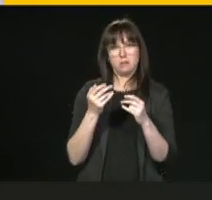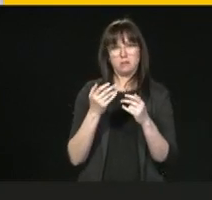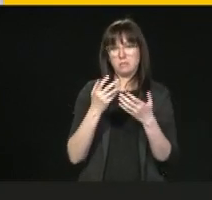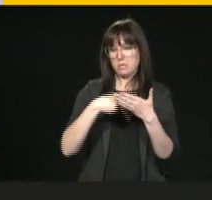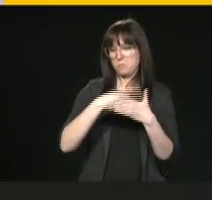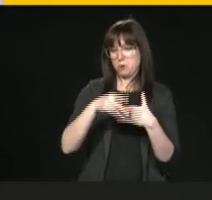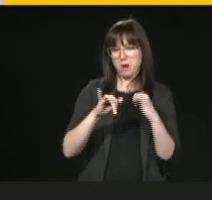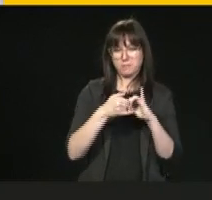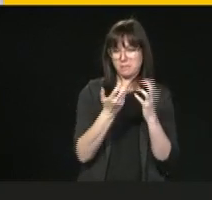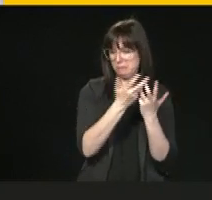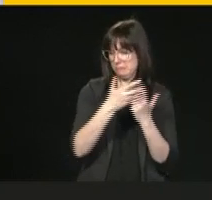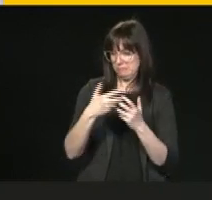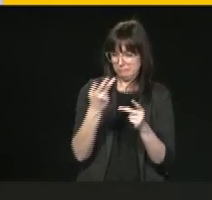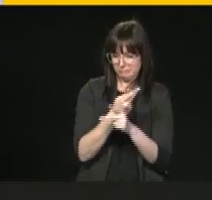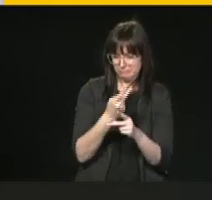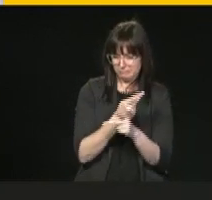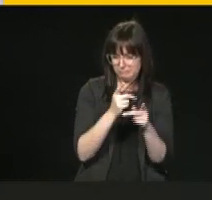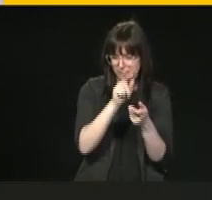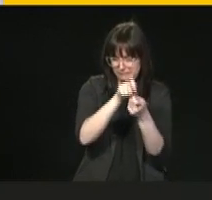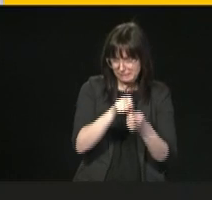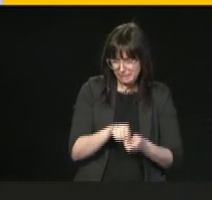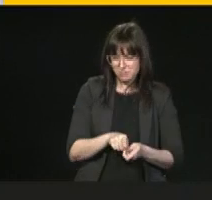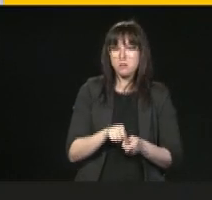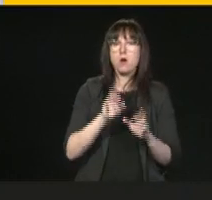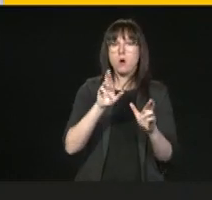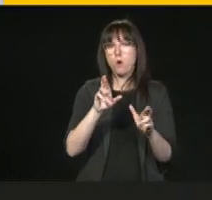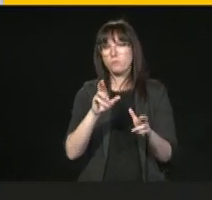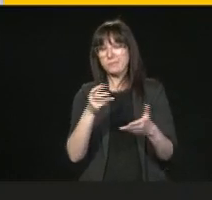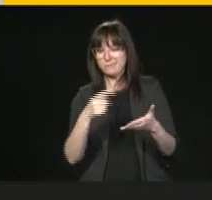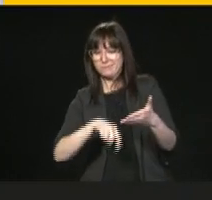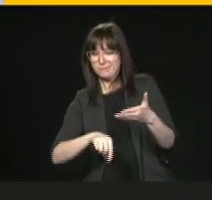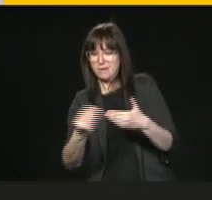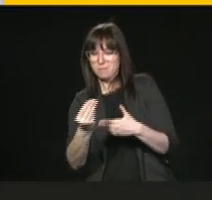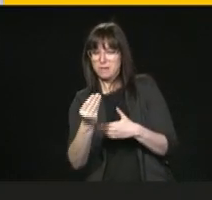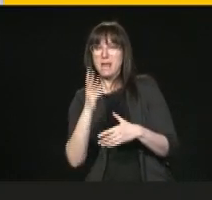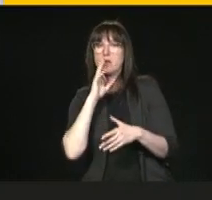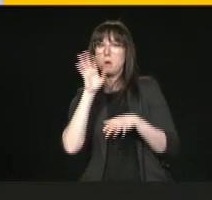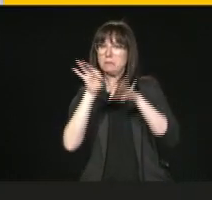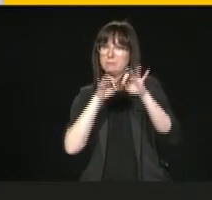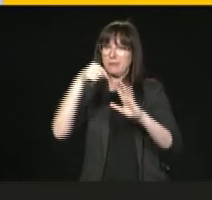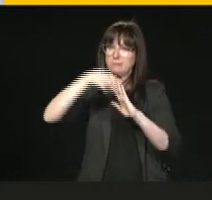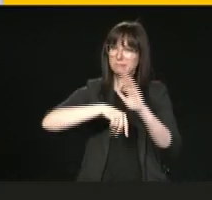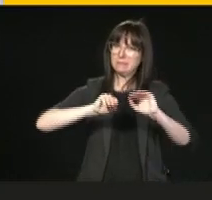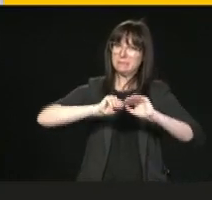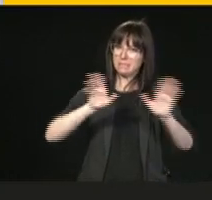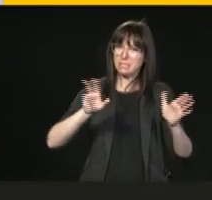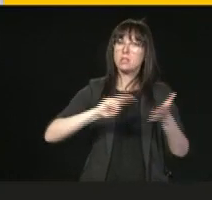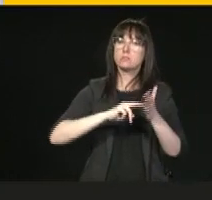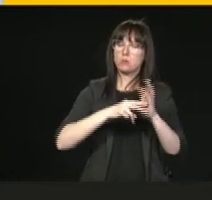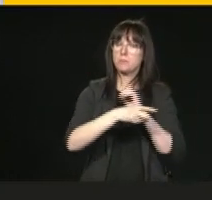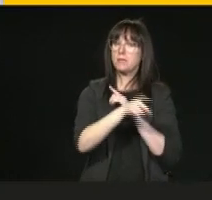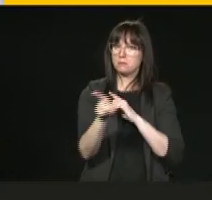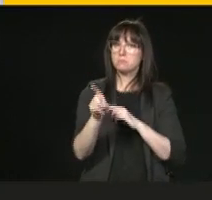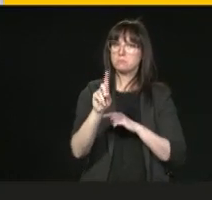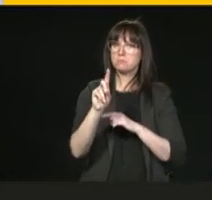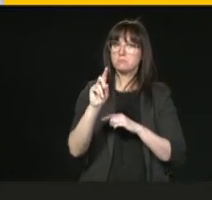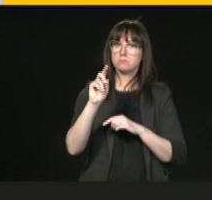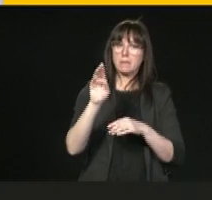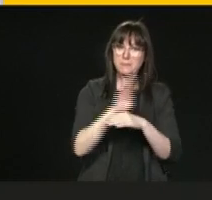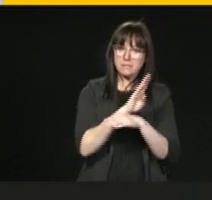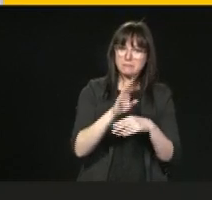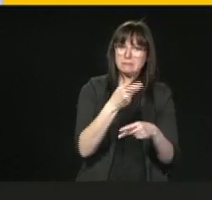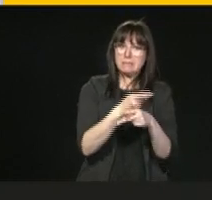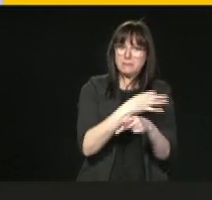we will have more on all the details, hopefully by Monday, so people can make those decisions to keep people on the payroll, to